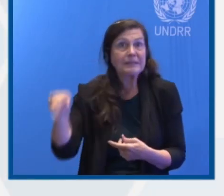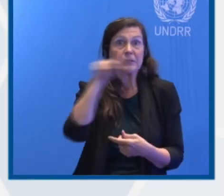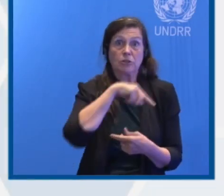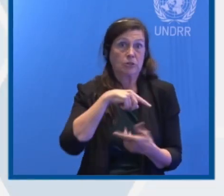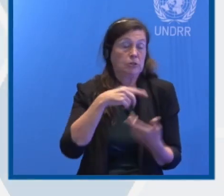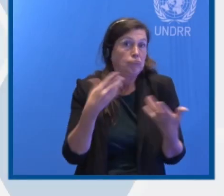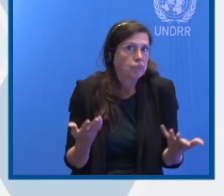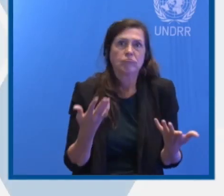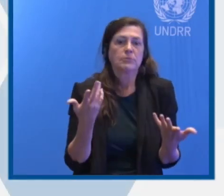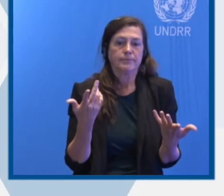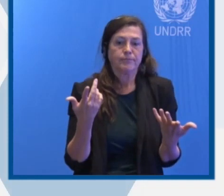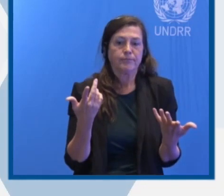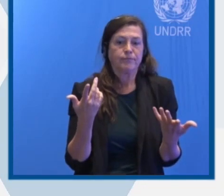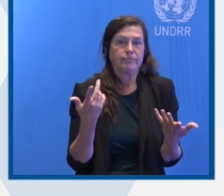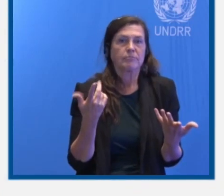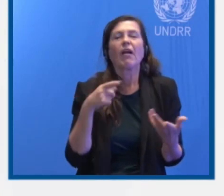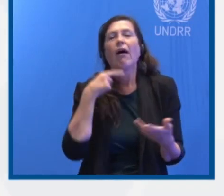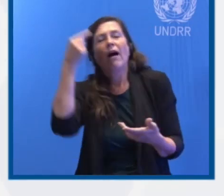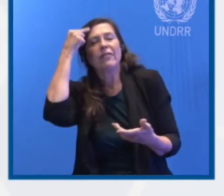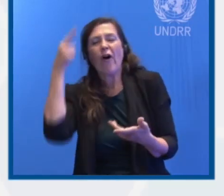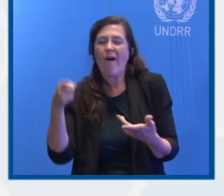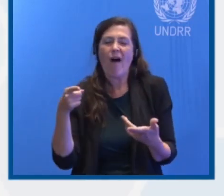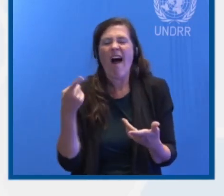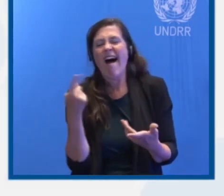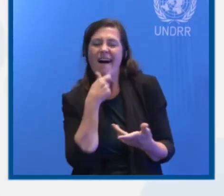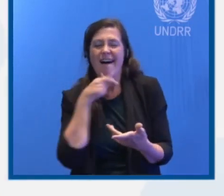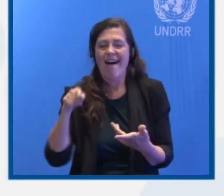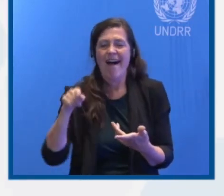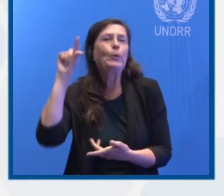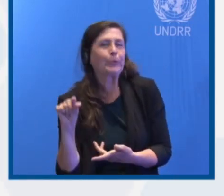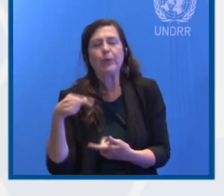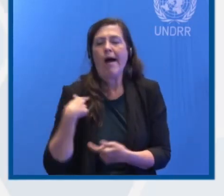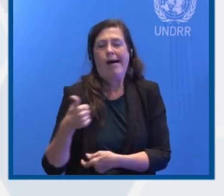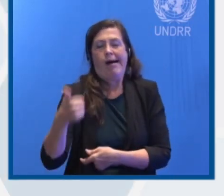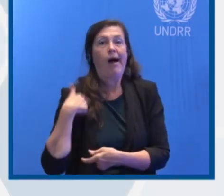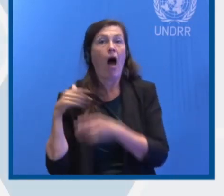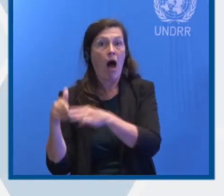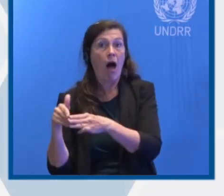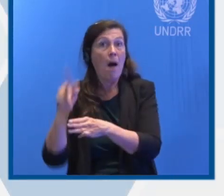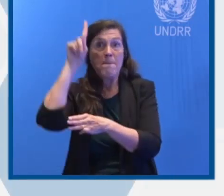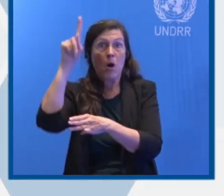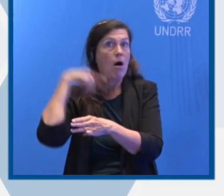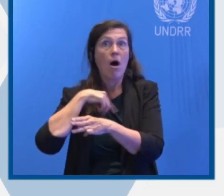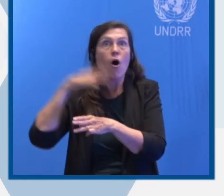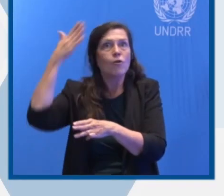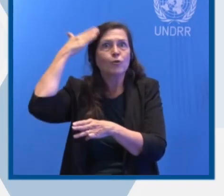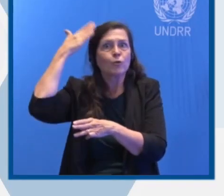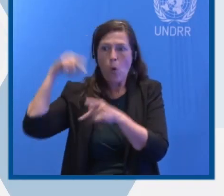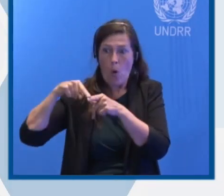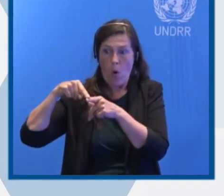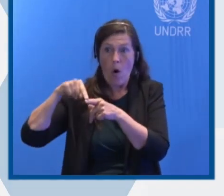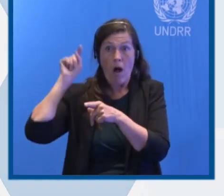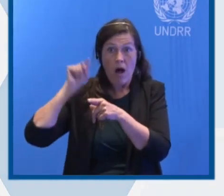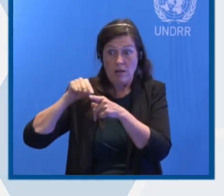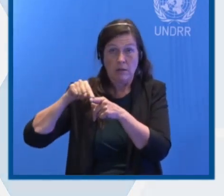let's say, lesser cost alternatives are sought, not knowing or not realizing, and again, where the